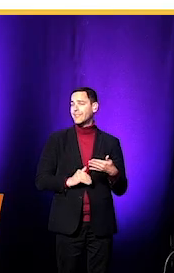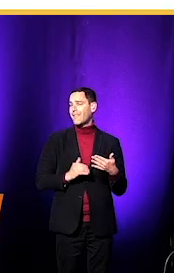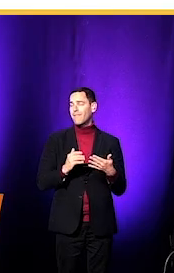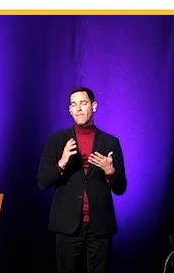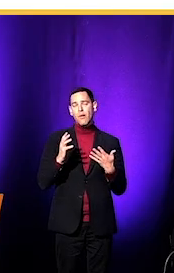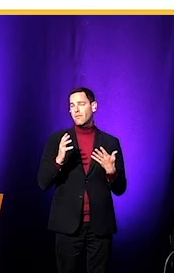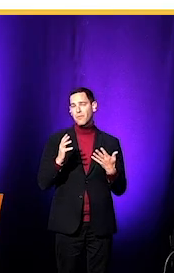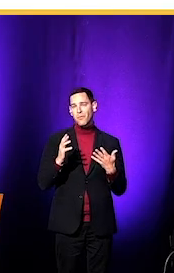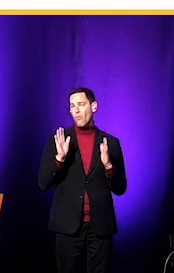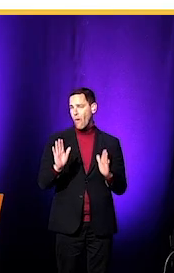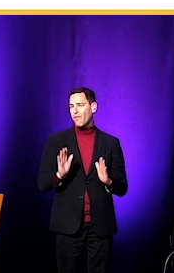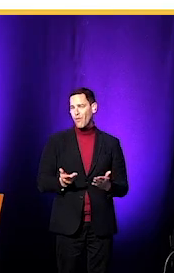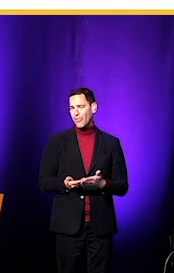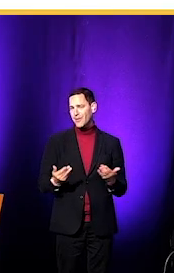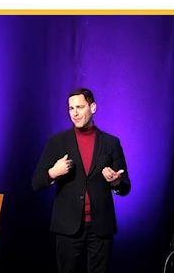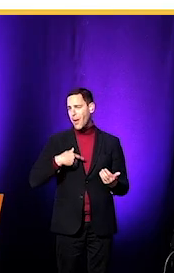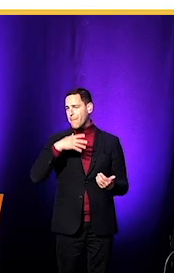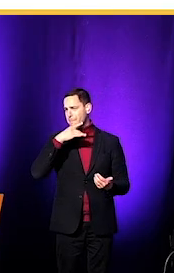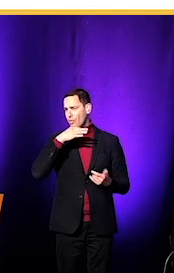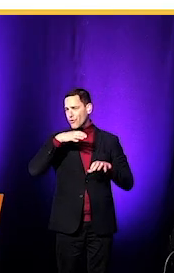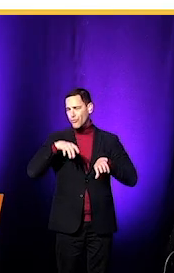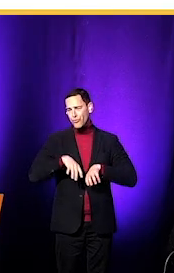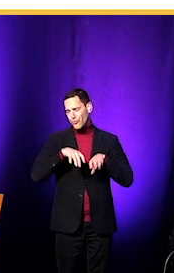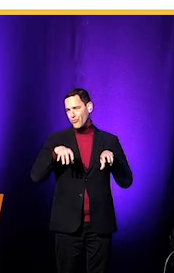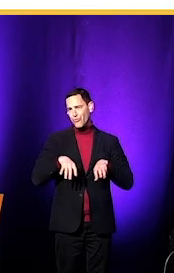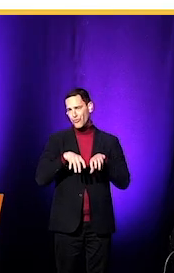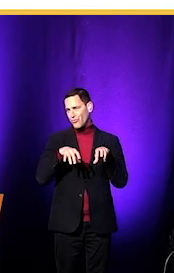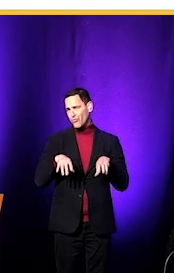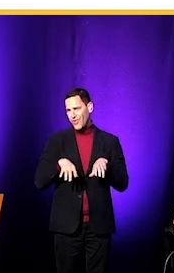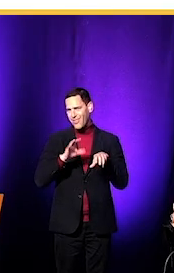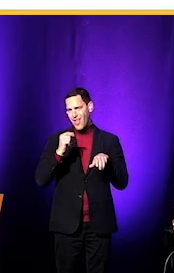who never stood back to